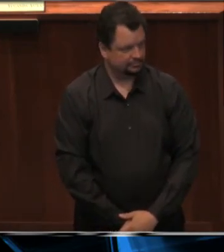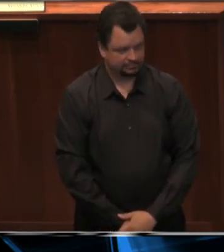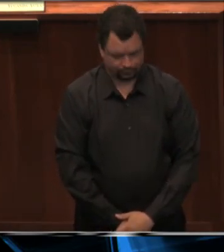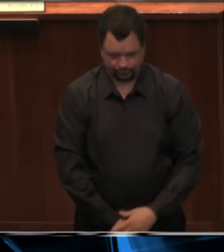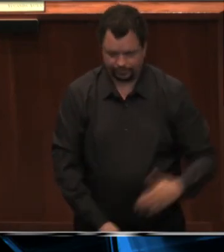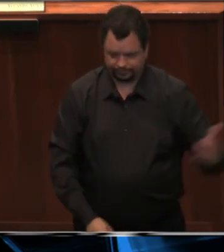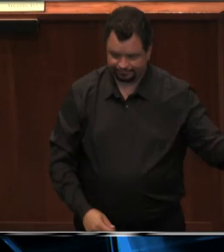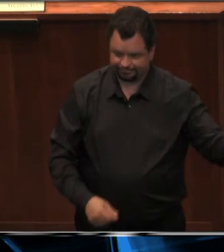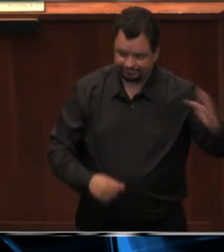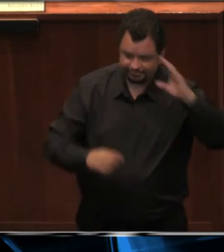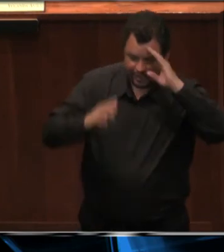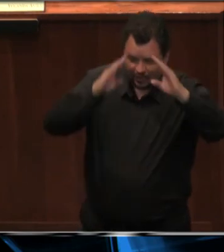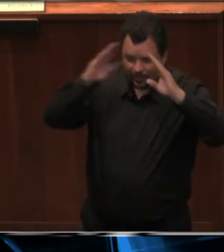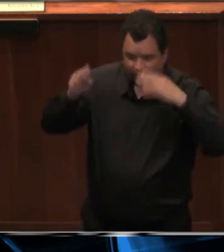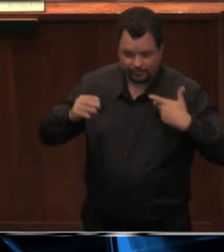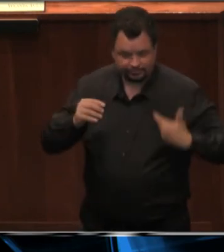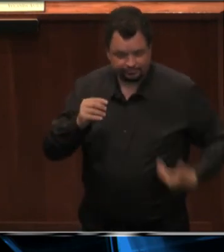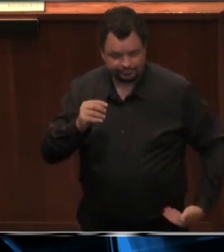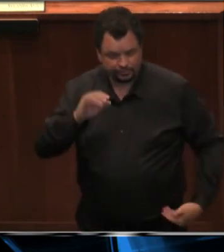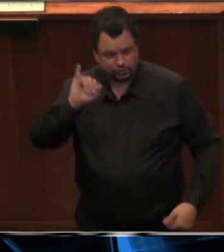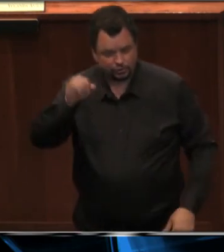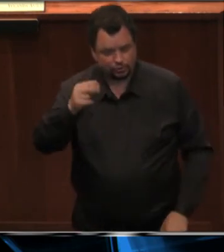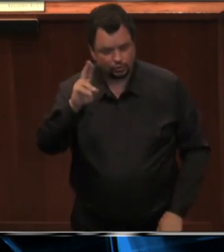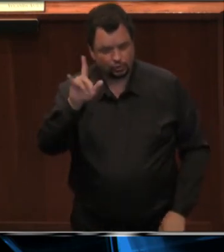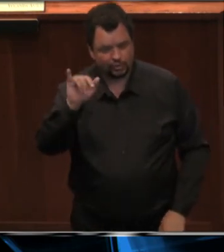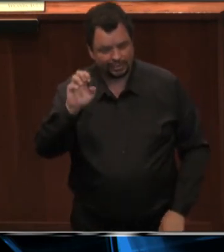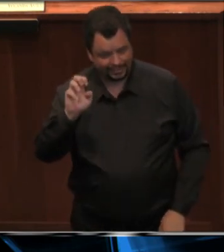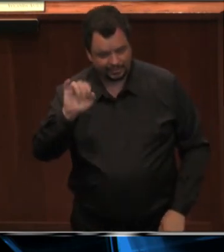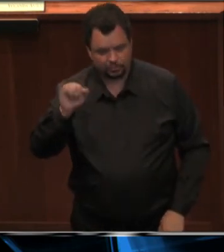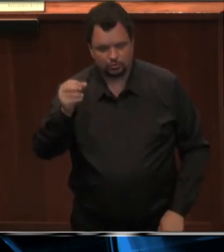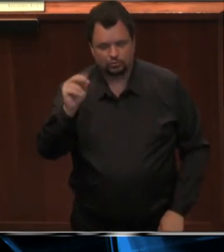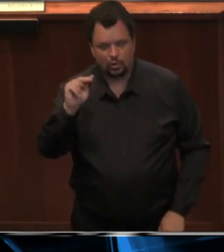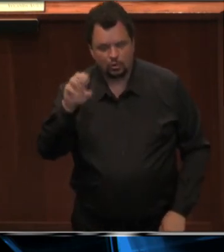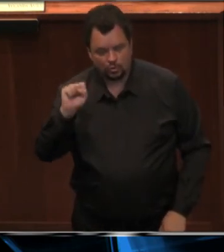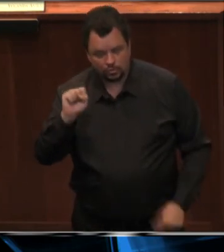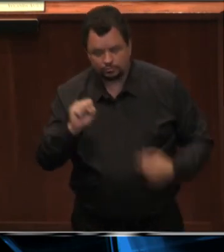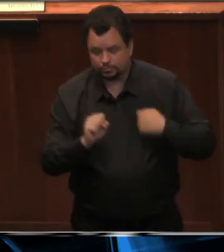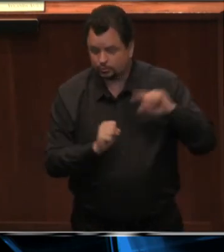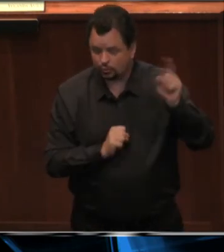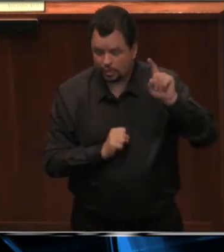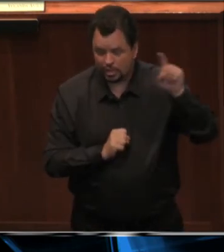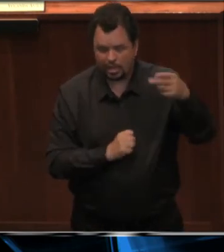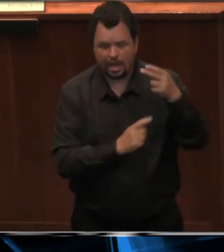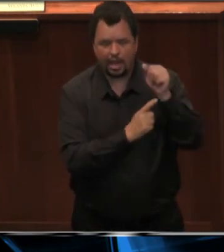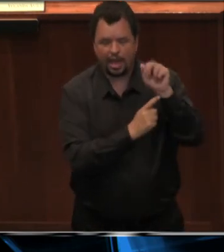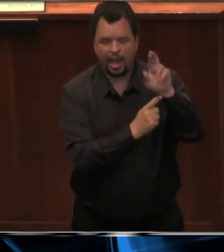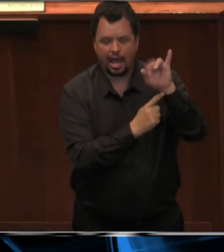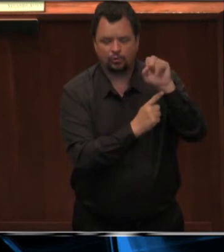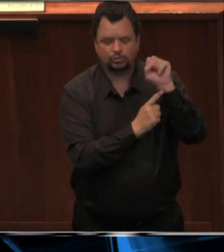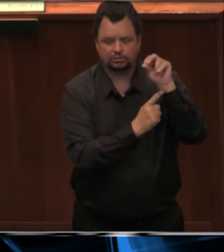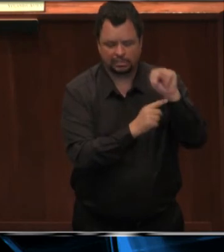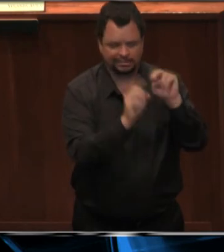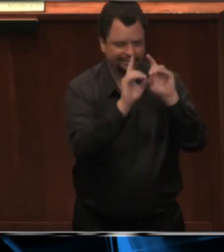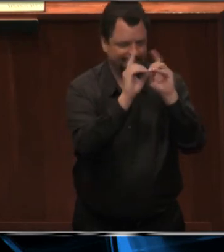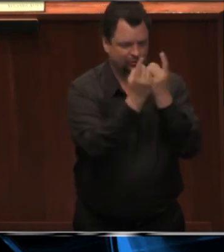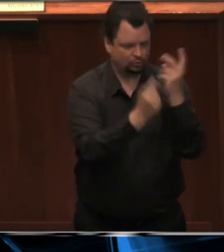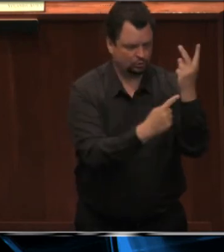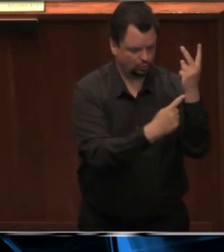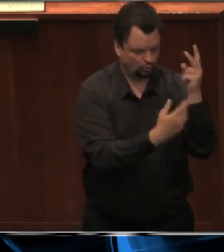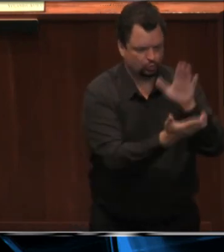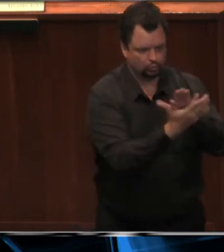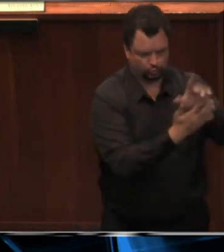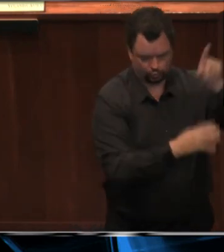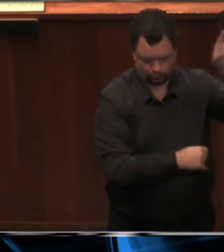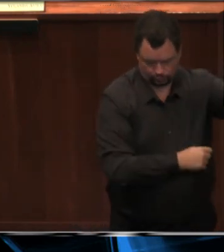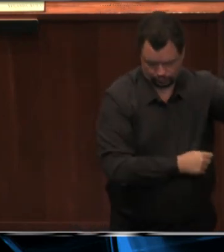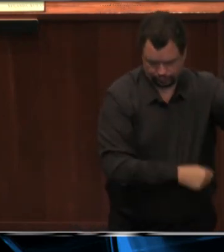Hi, my name is Julie Jones, and I'm with Harrison School District 2. And I want to say that I thank God for the